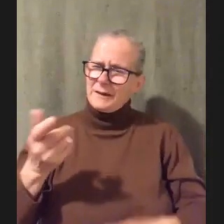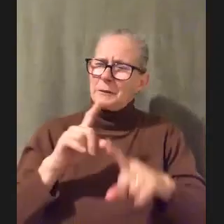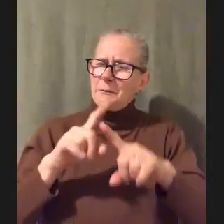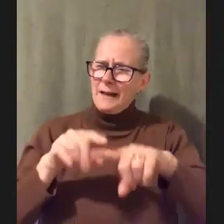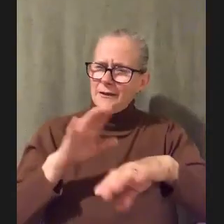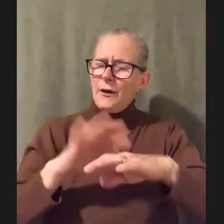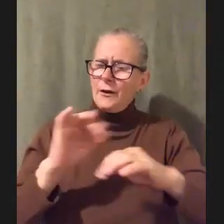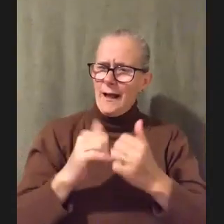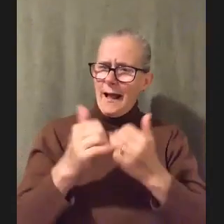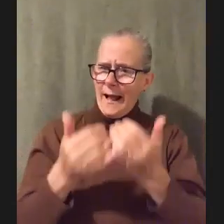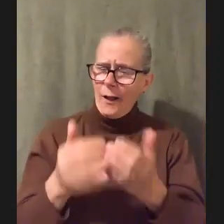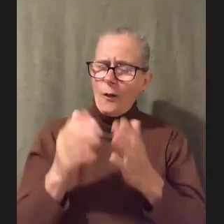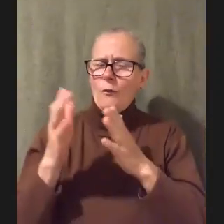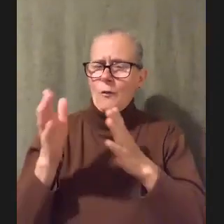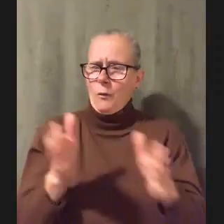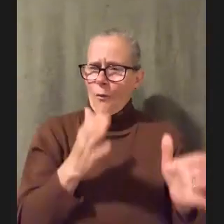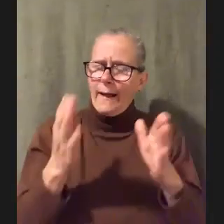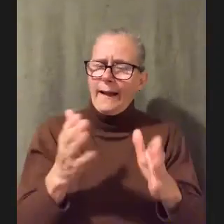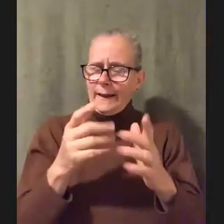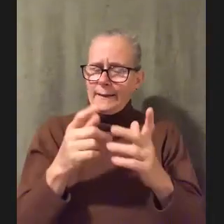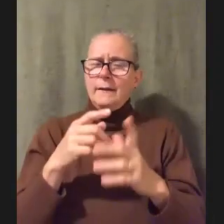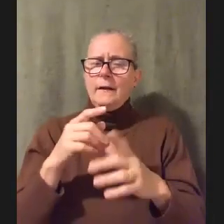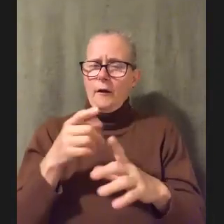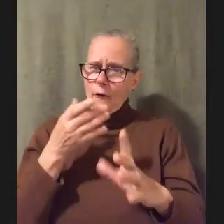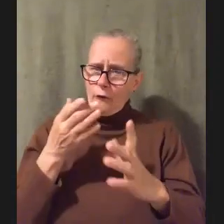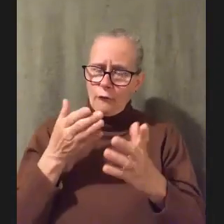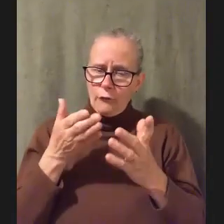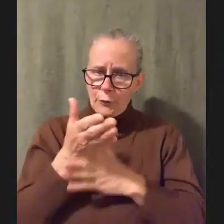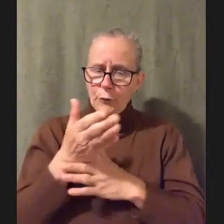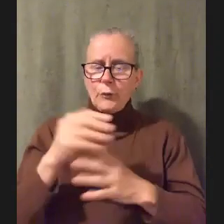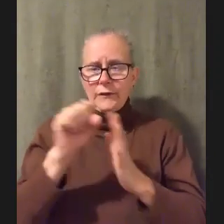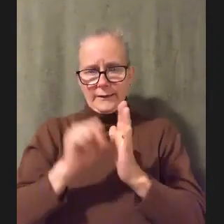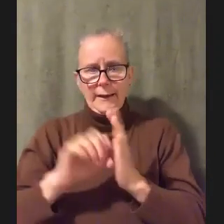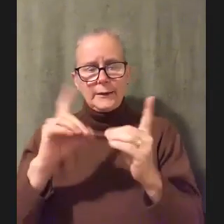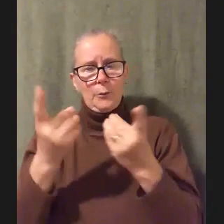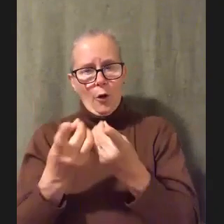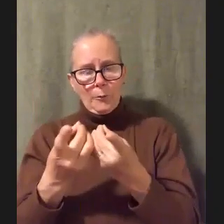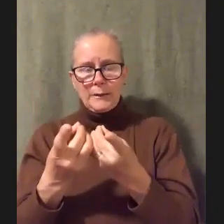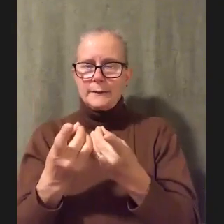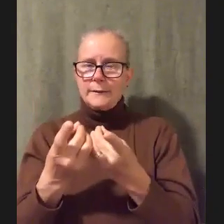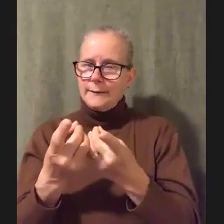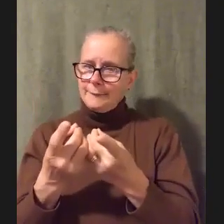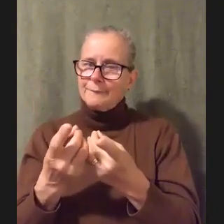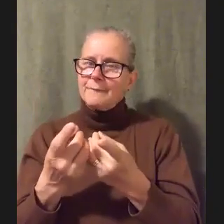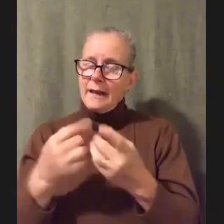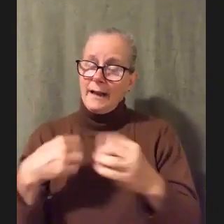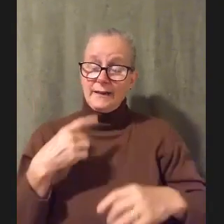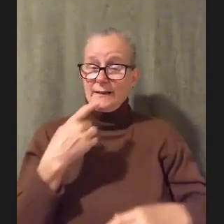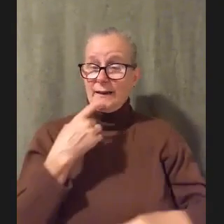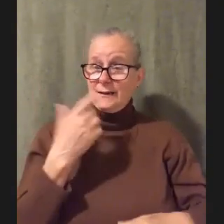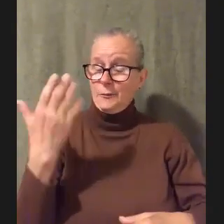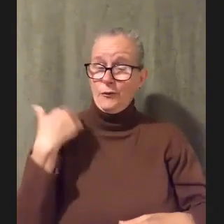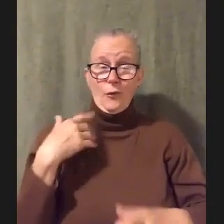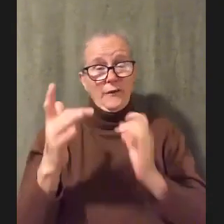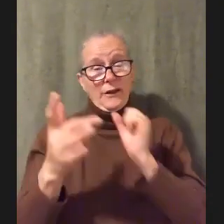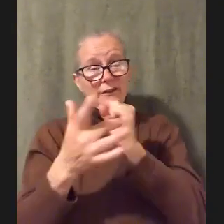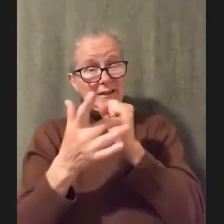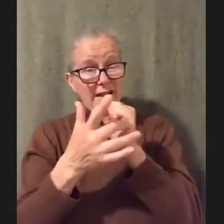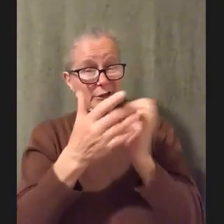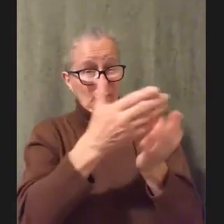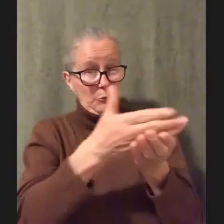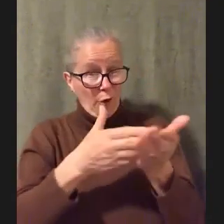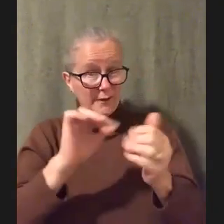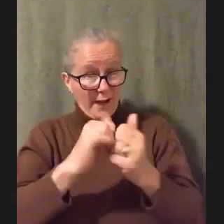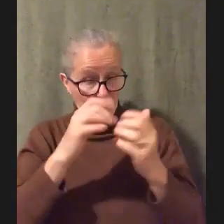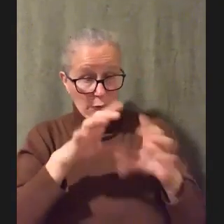how the plan evolves with the State Health Department. And so again, as I mentioned earlier, there's the technical components of how we'll